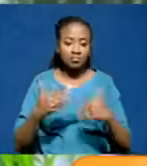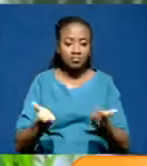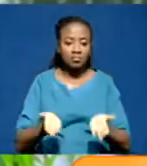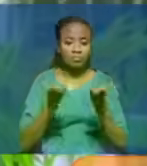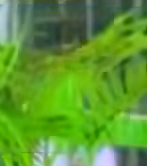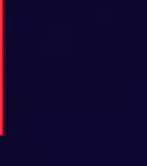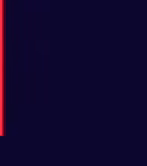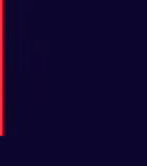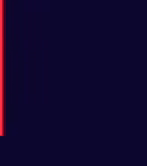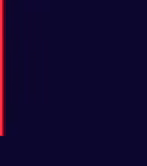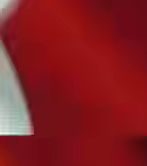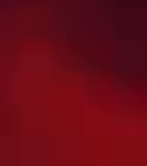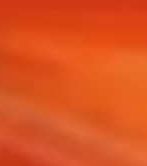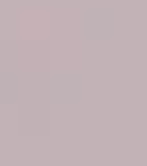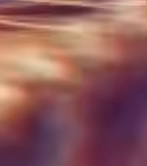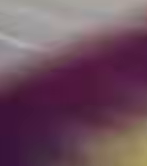improvements.